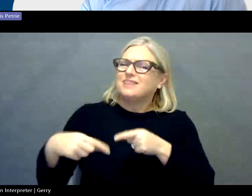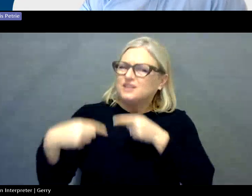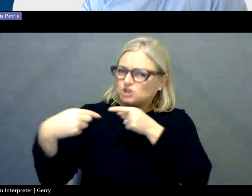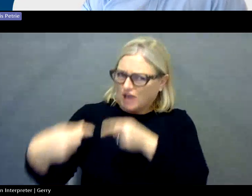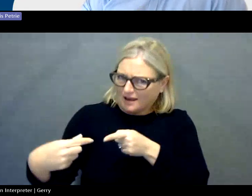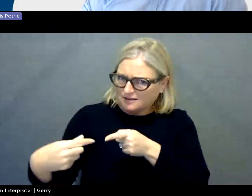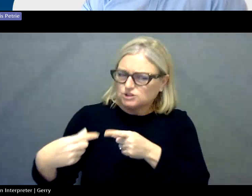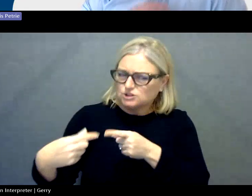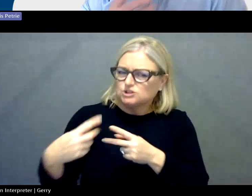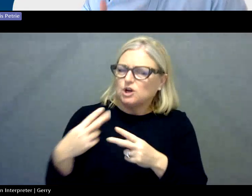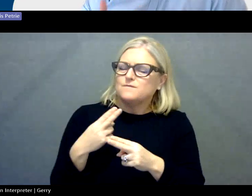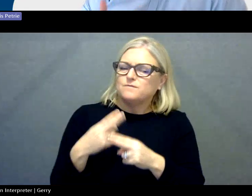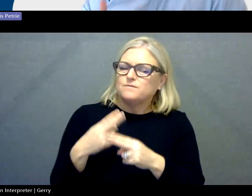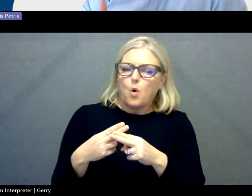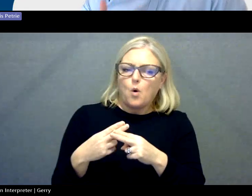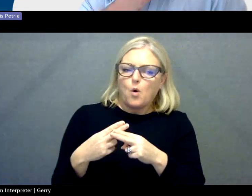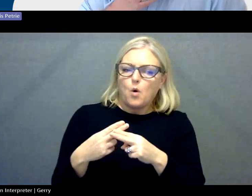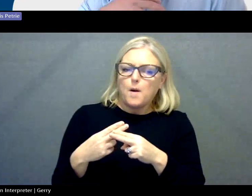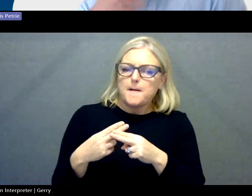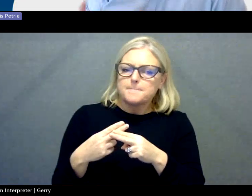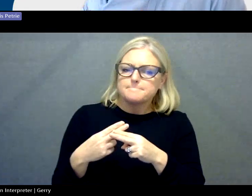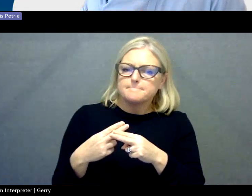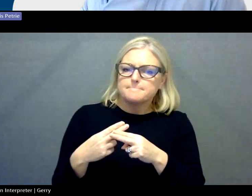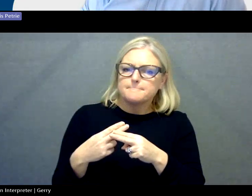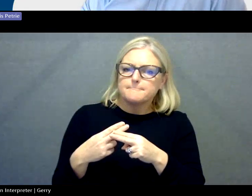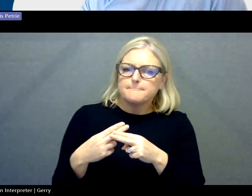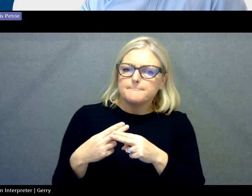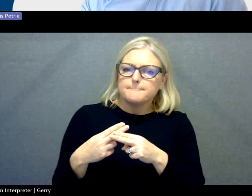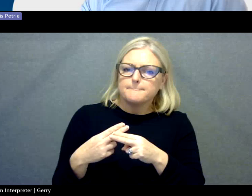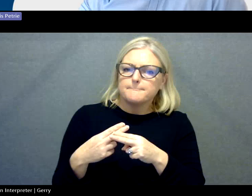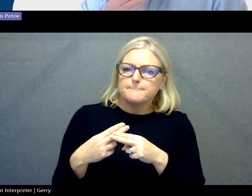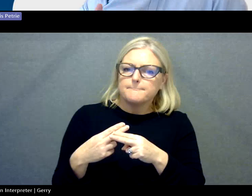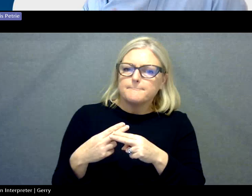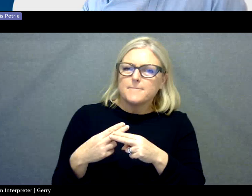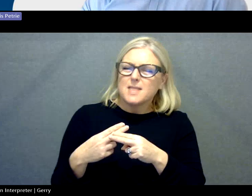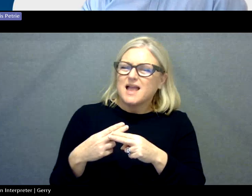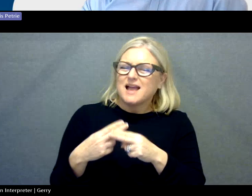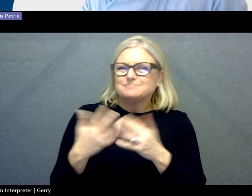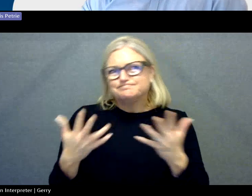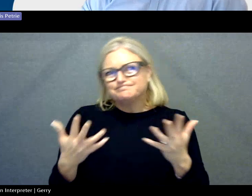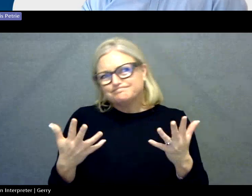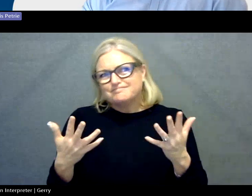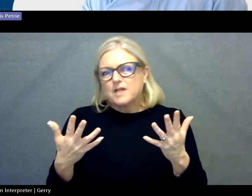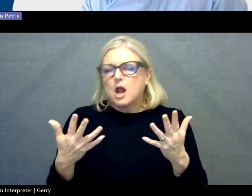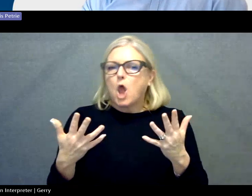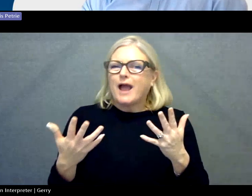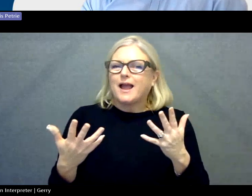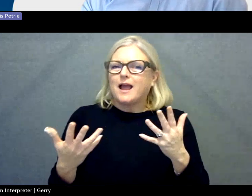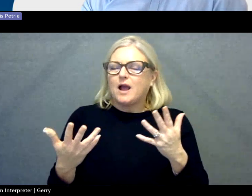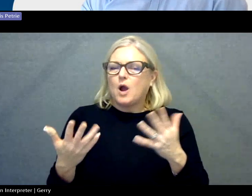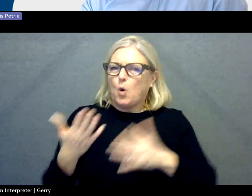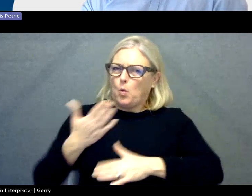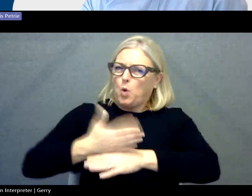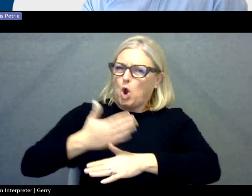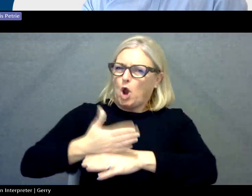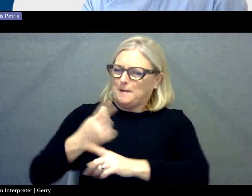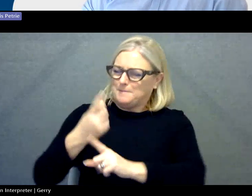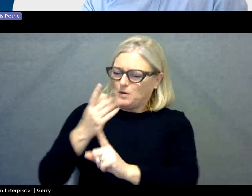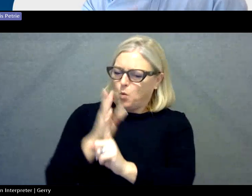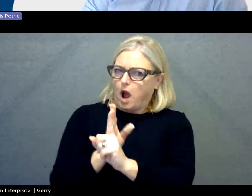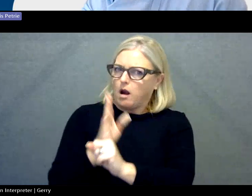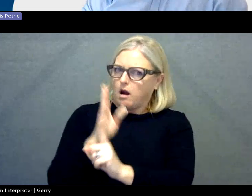incorporate work into aspects of well-being, especially given that, so many people with